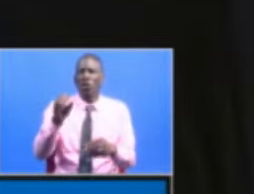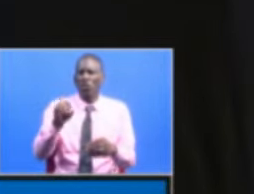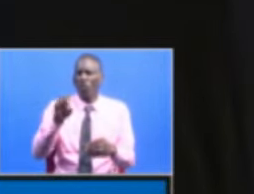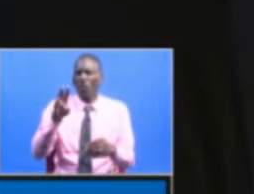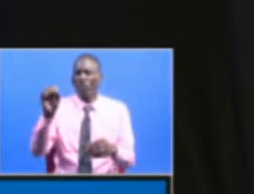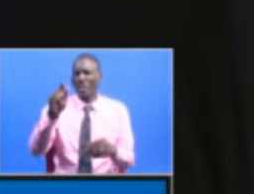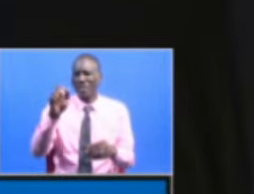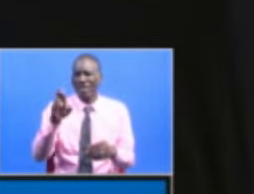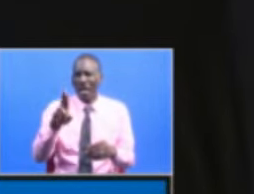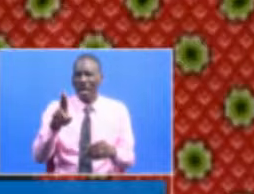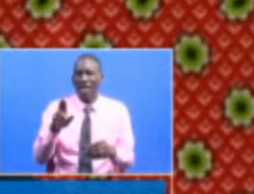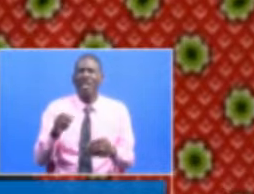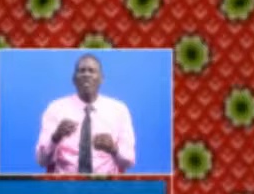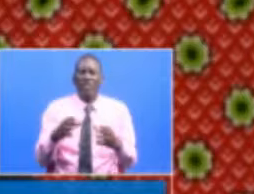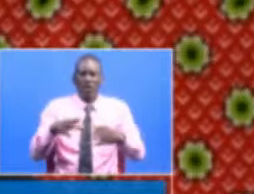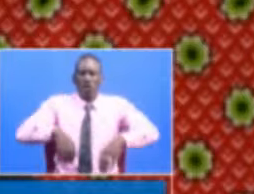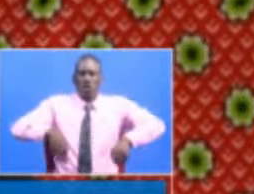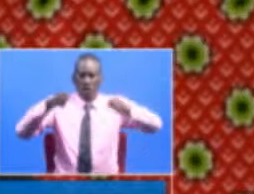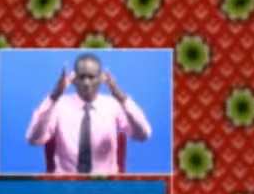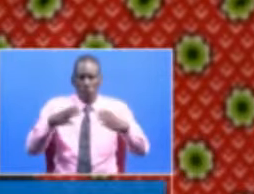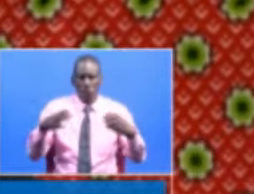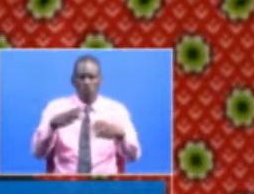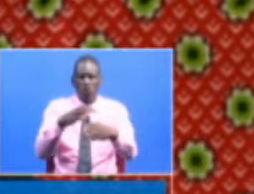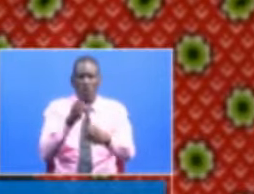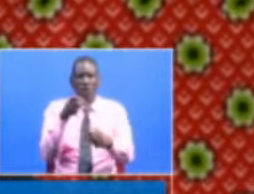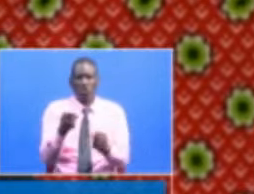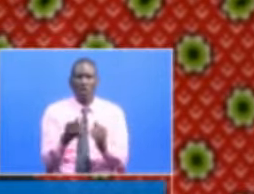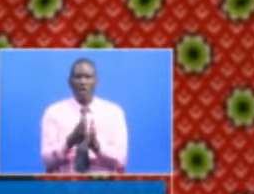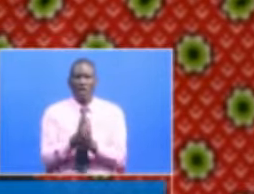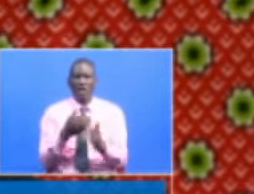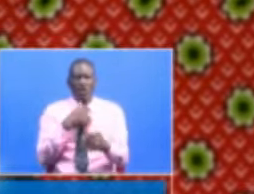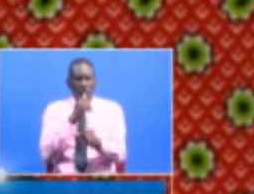chairman of that organization, and he has done